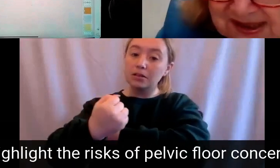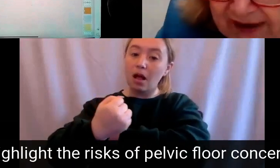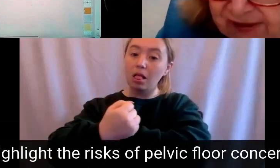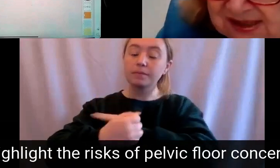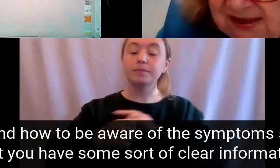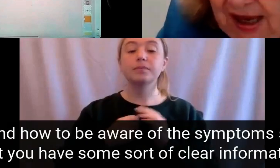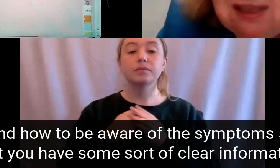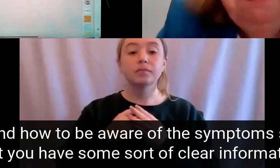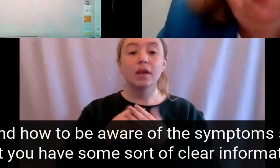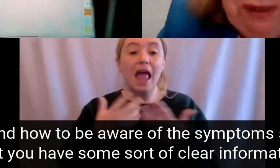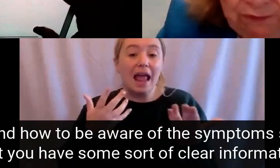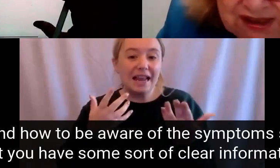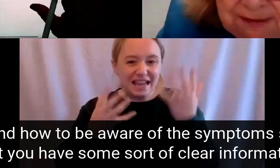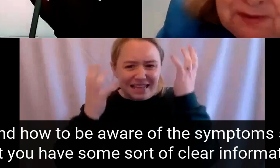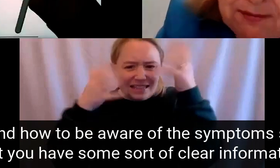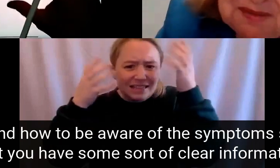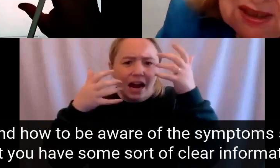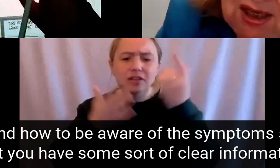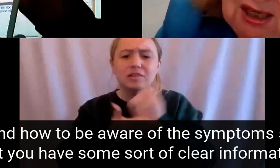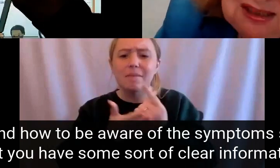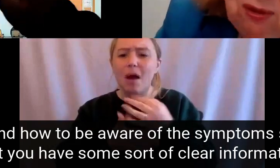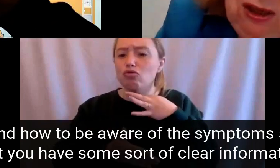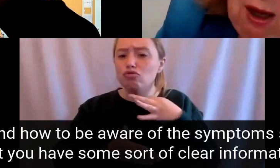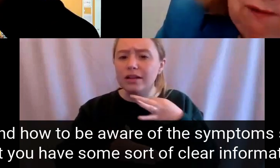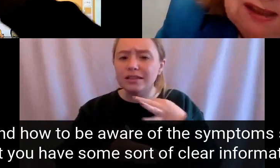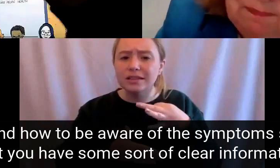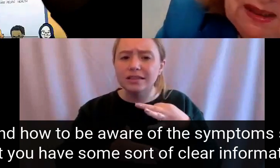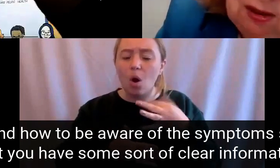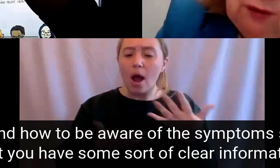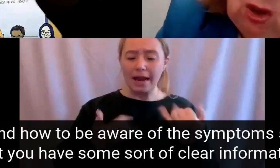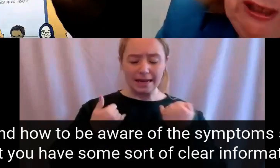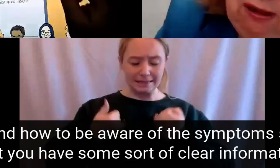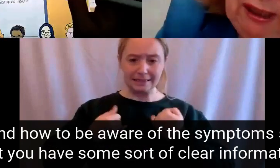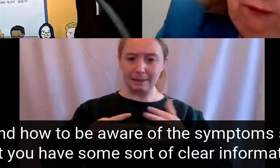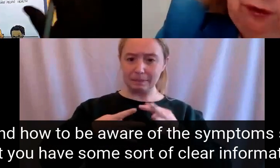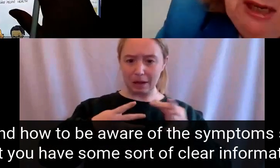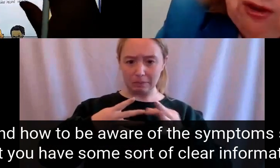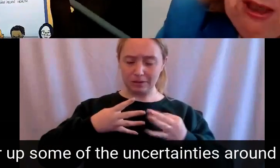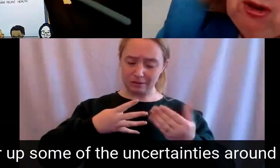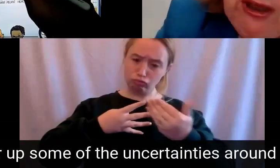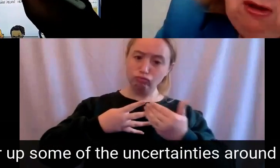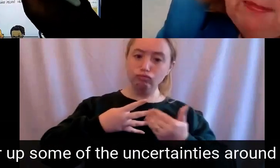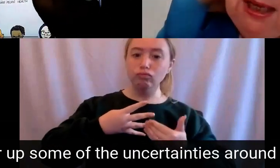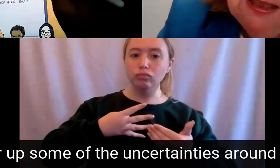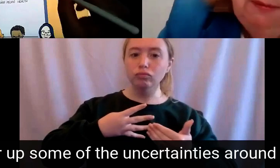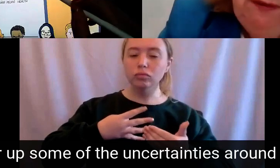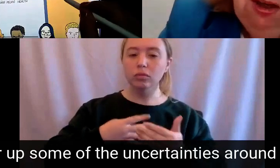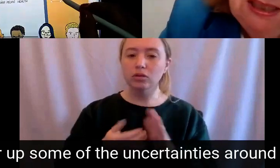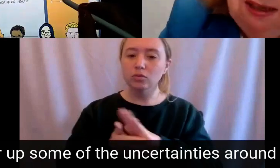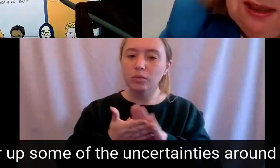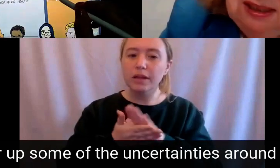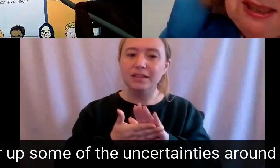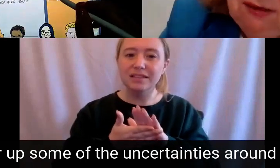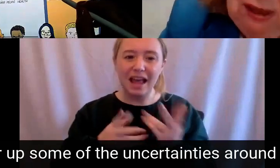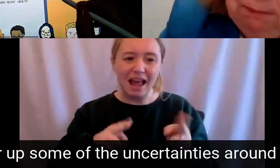floor concerns, and how to be aware of the symptoms, so that you have some sort of clear information. We can clear up some of